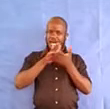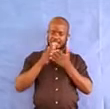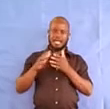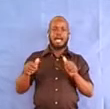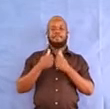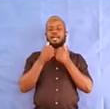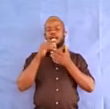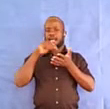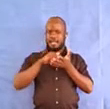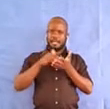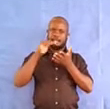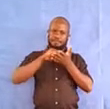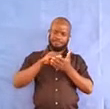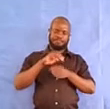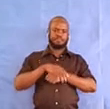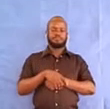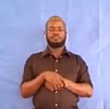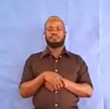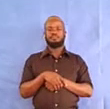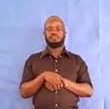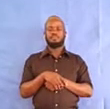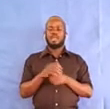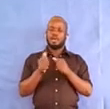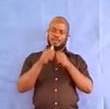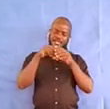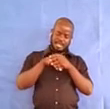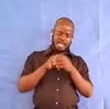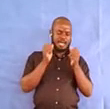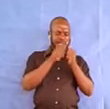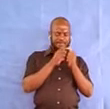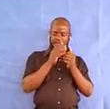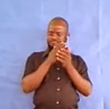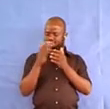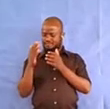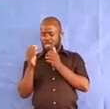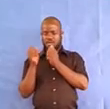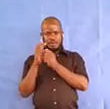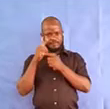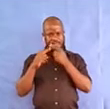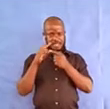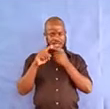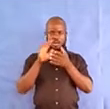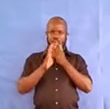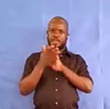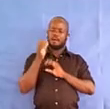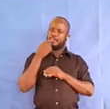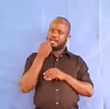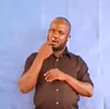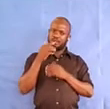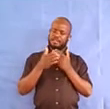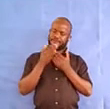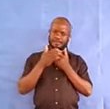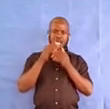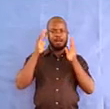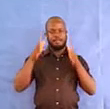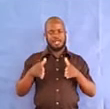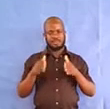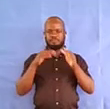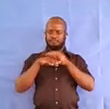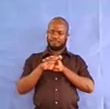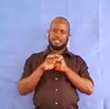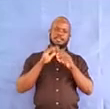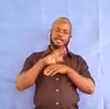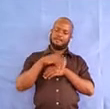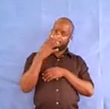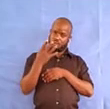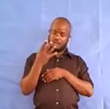or genitals may happen again and again. Within about 11 or 12 years of HIV infection without